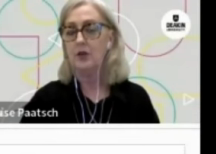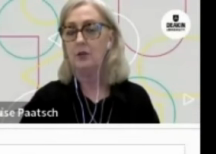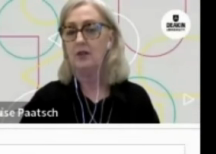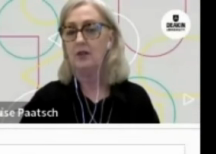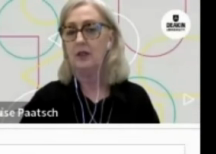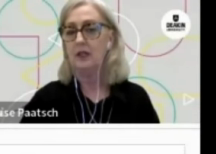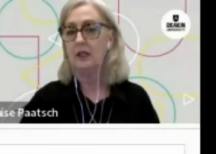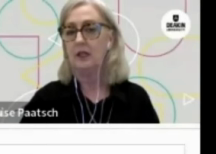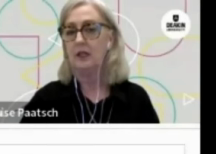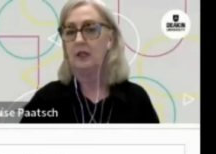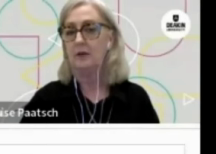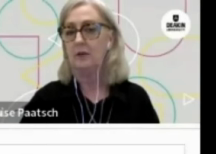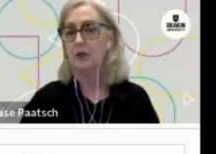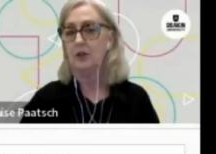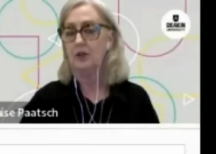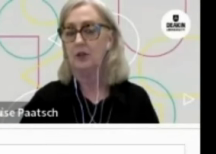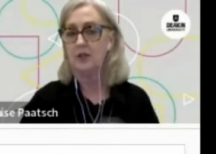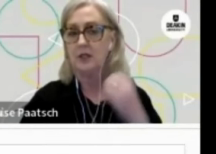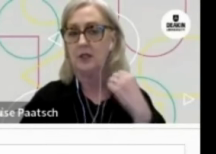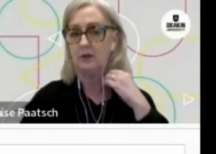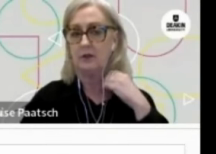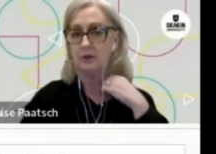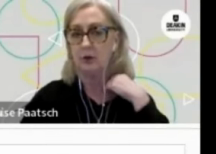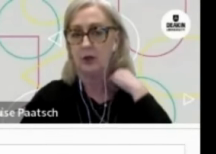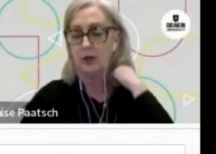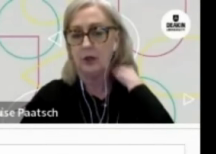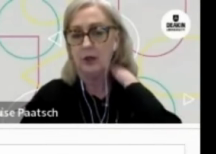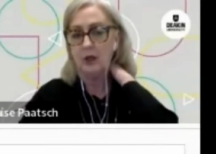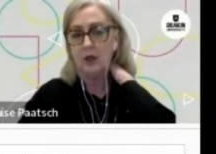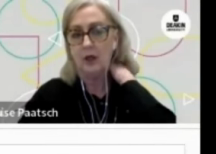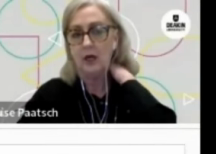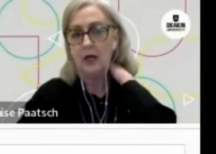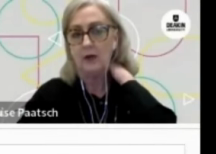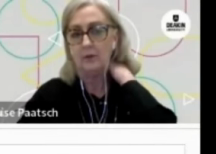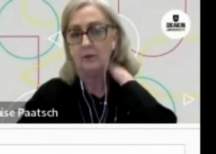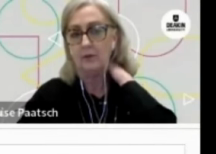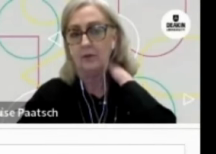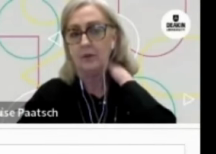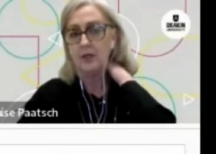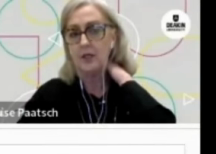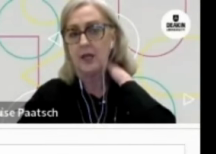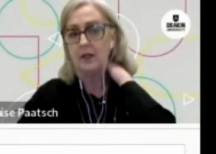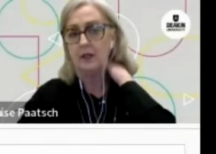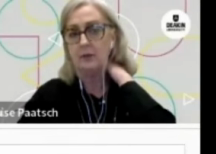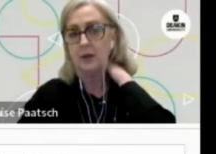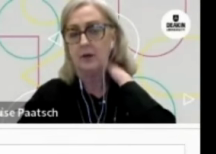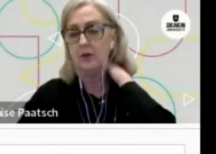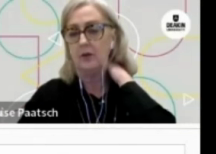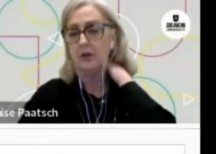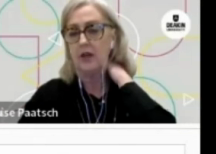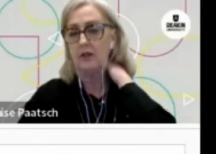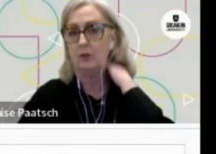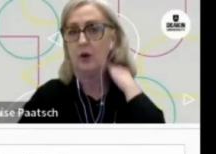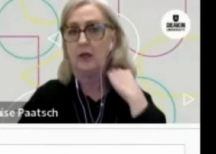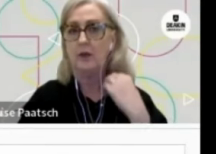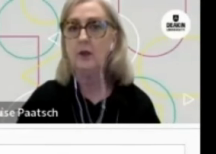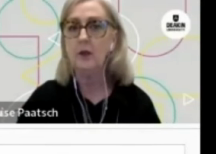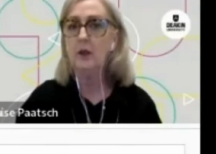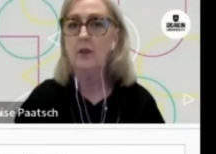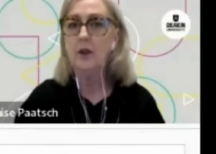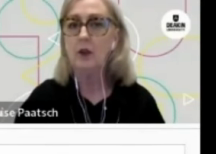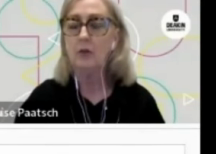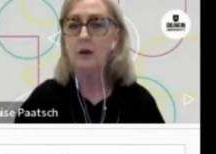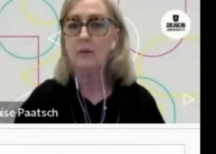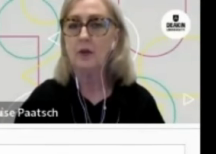related to the missing link, which is Christina's work, but Diane Goberis. So that's